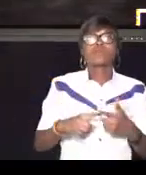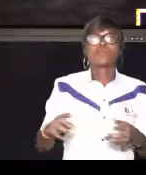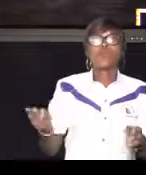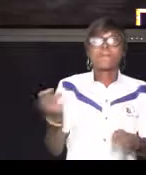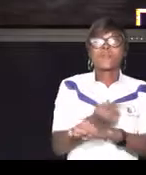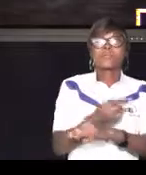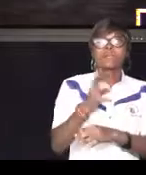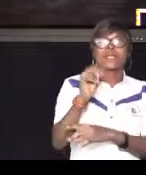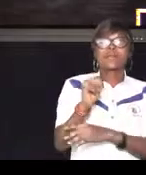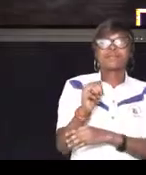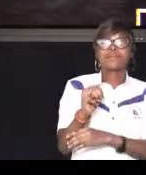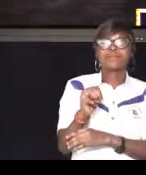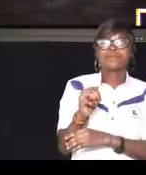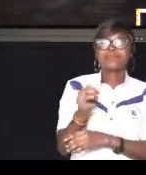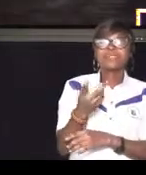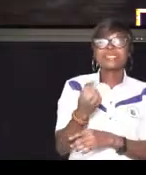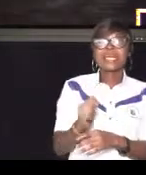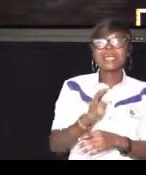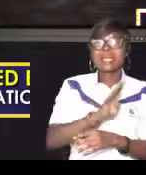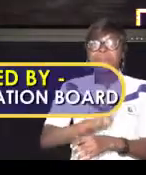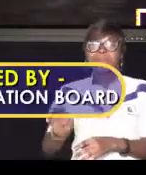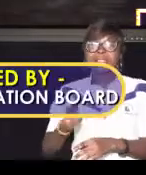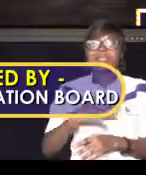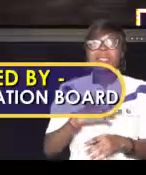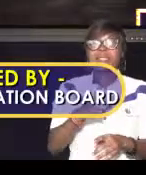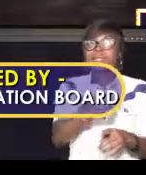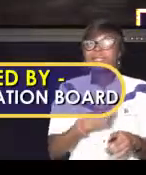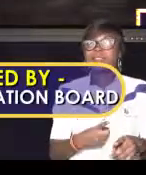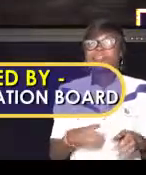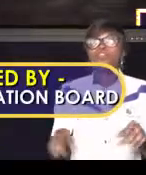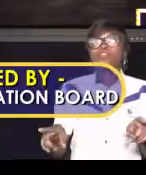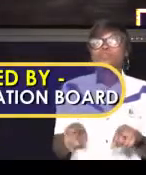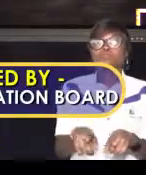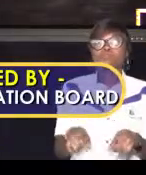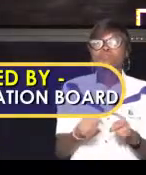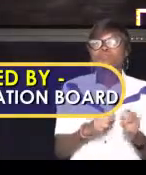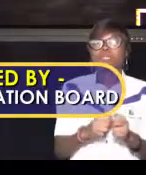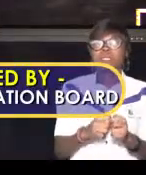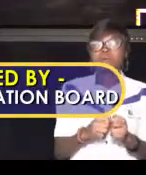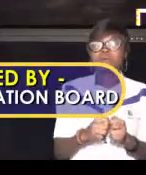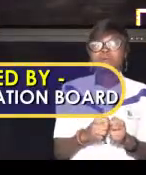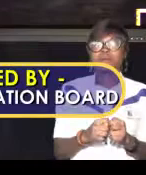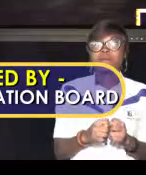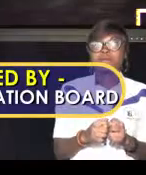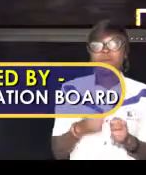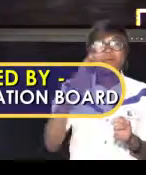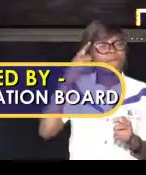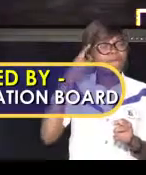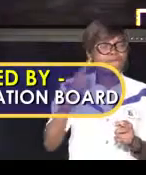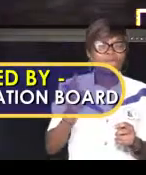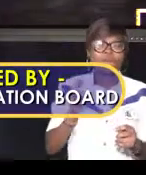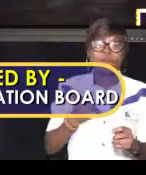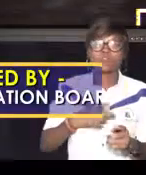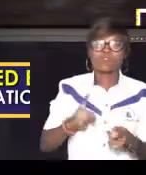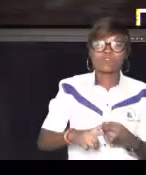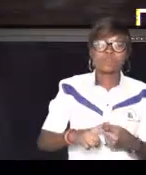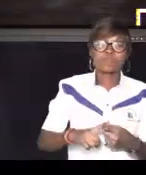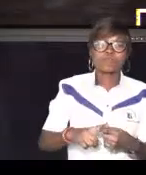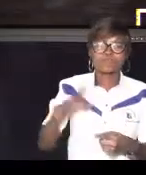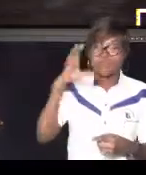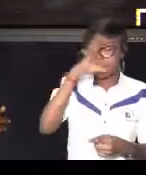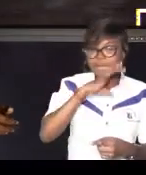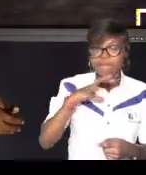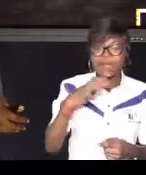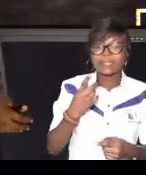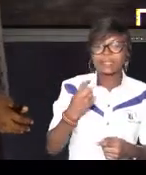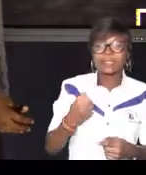the length and what? And the breadth. So let's just do that. Area, for us to find the area,